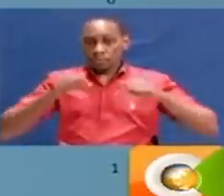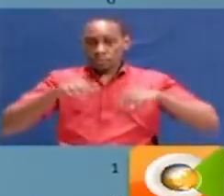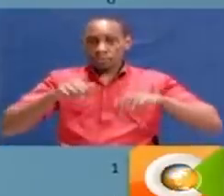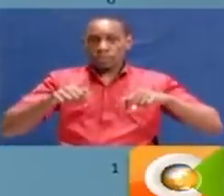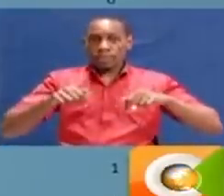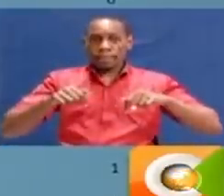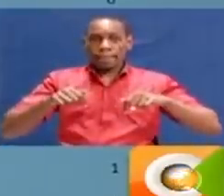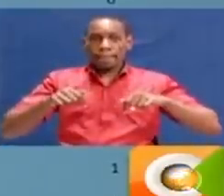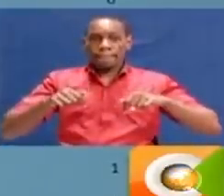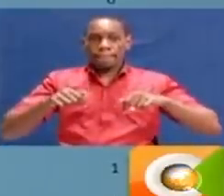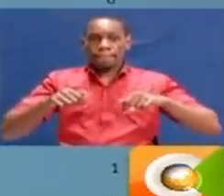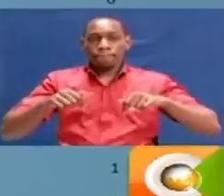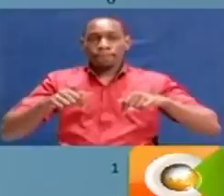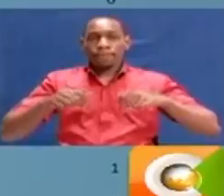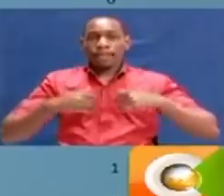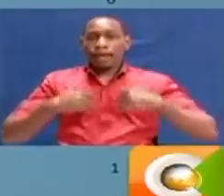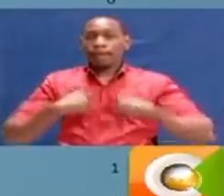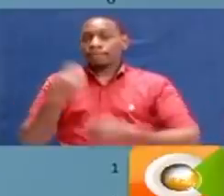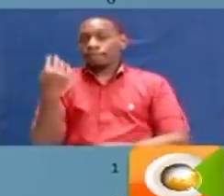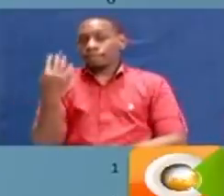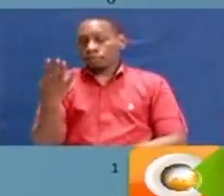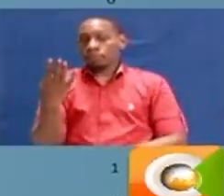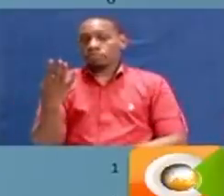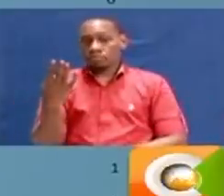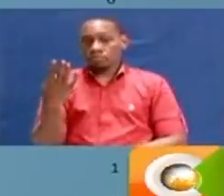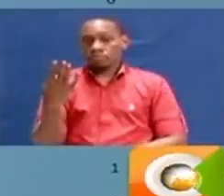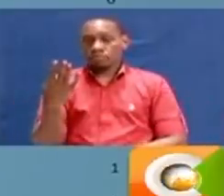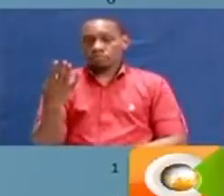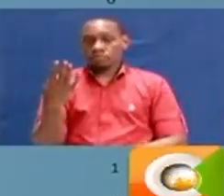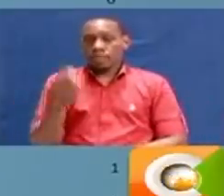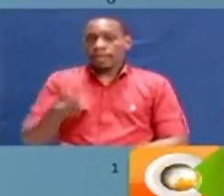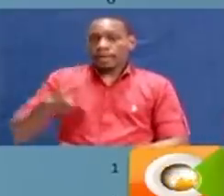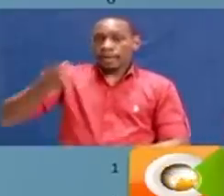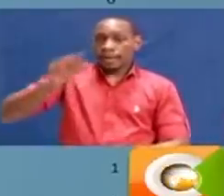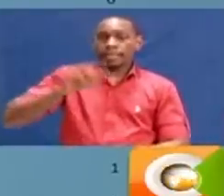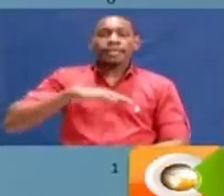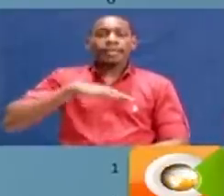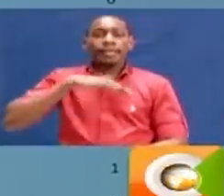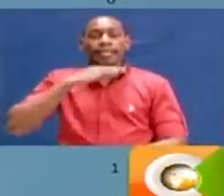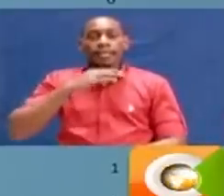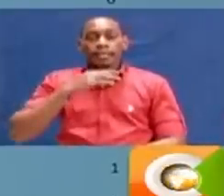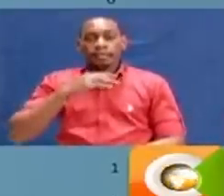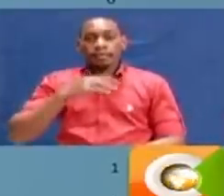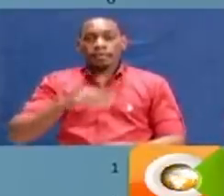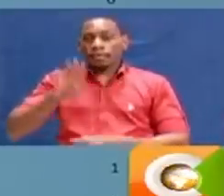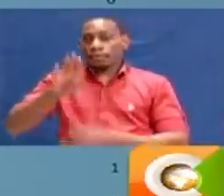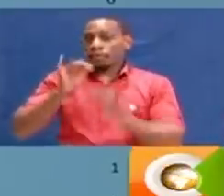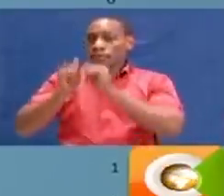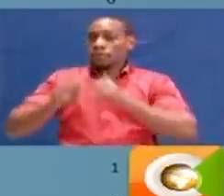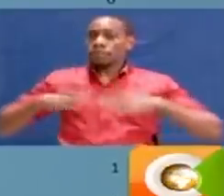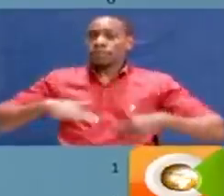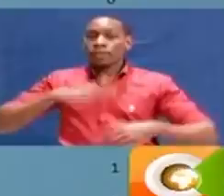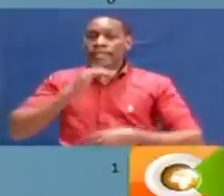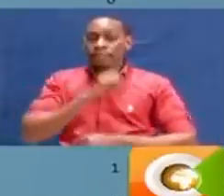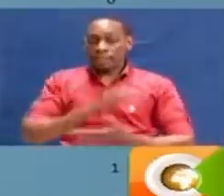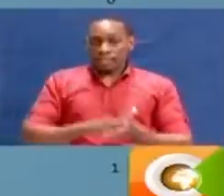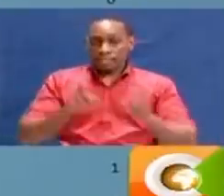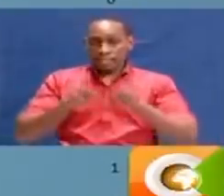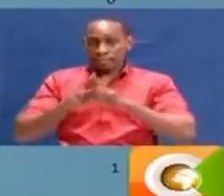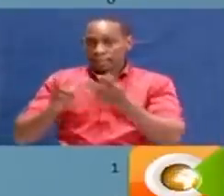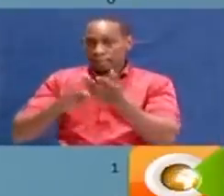increased the death by 4 people. And out of those, 19% are